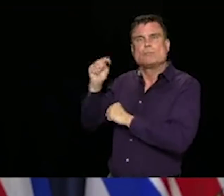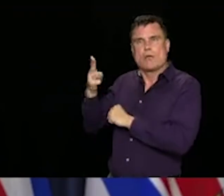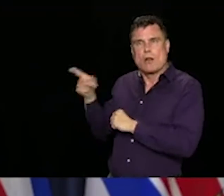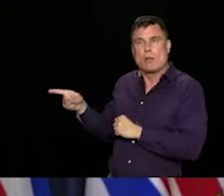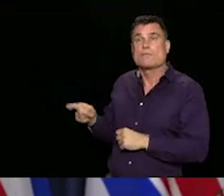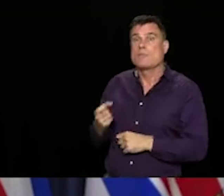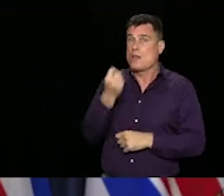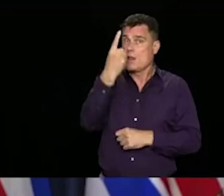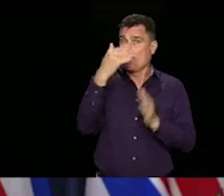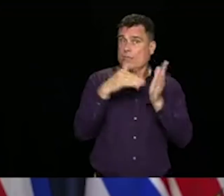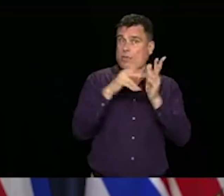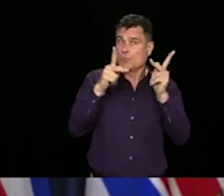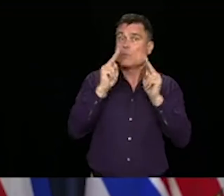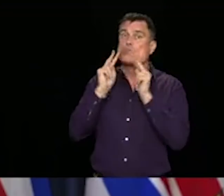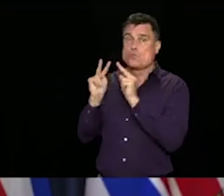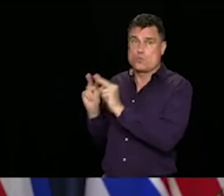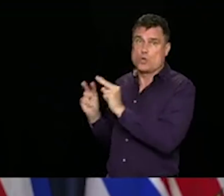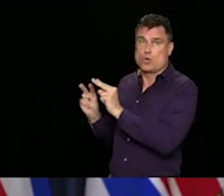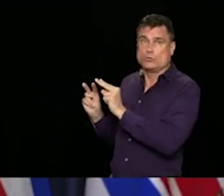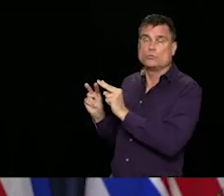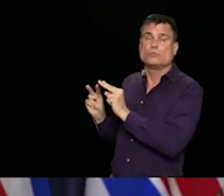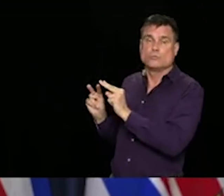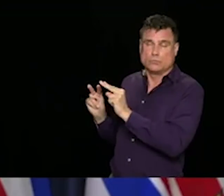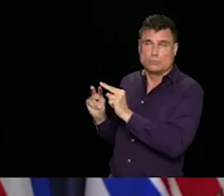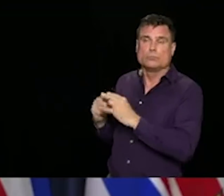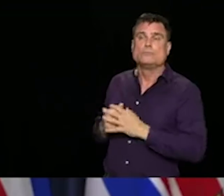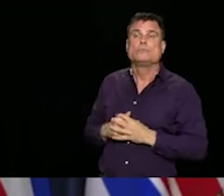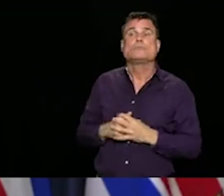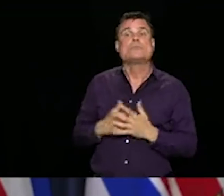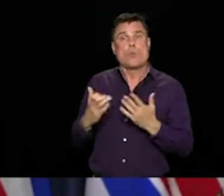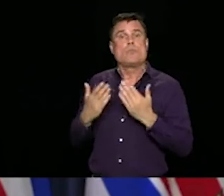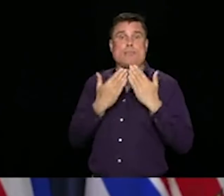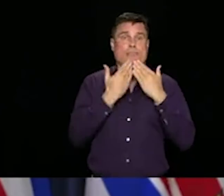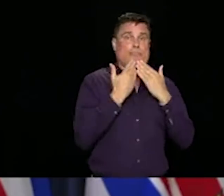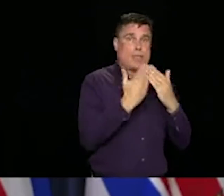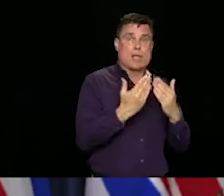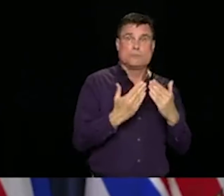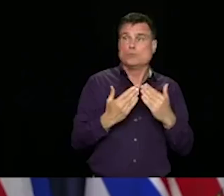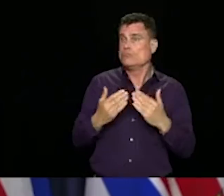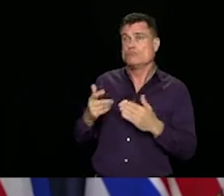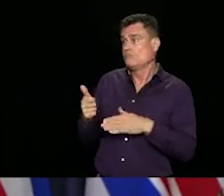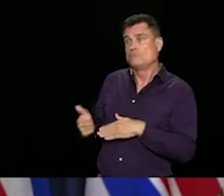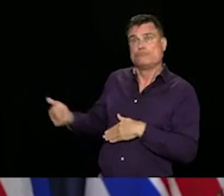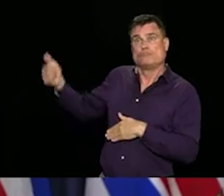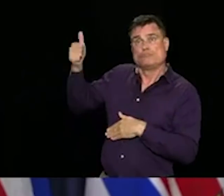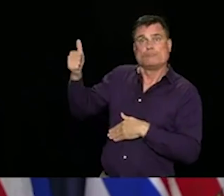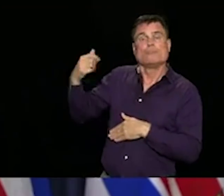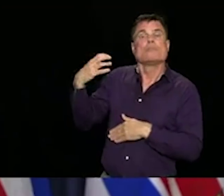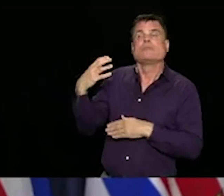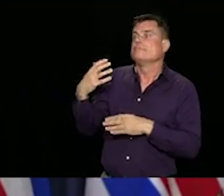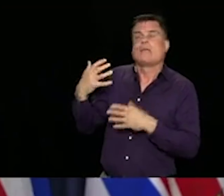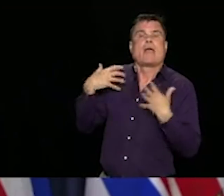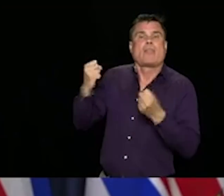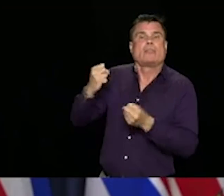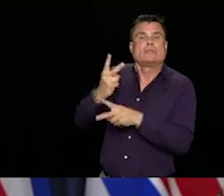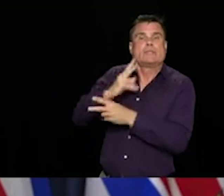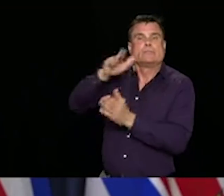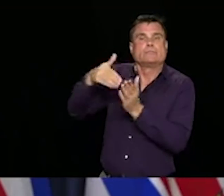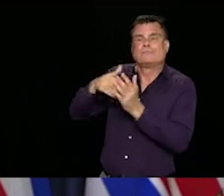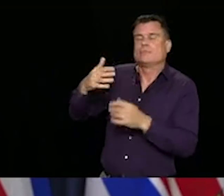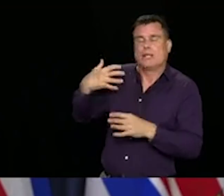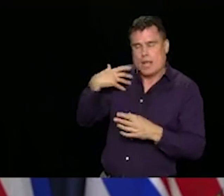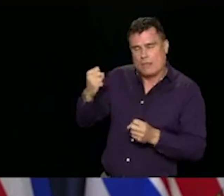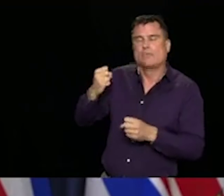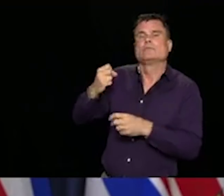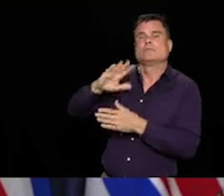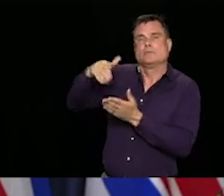Lee, Dr. Martin Lavoie, respectively the CEO and the Chief Medical Officer of Fraser Health, and MLA hosts Bob Deeth and